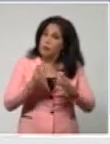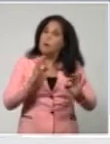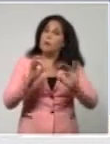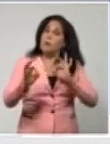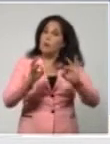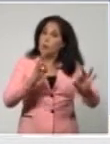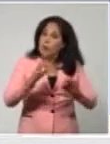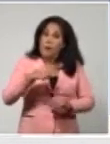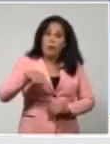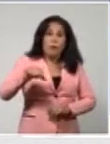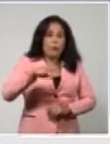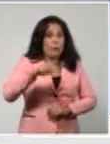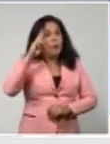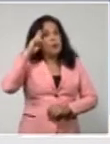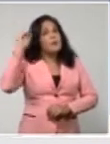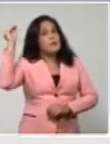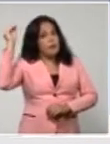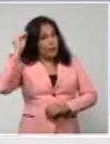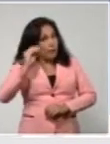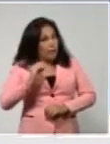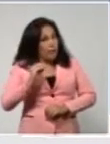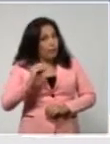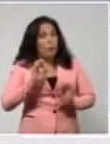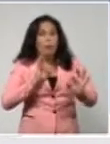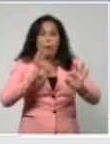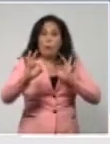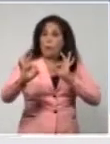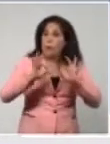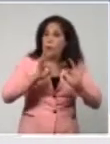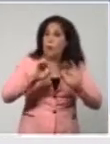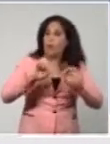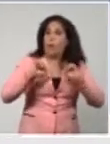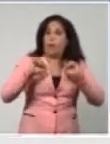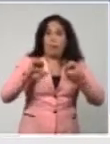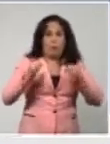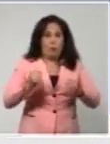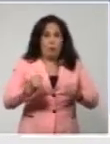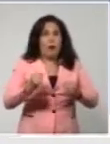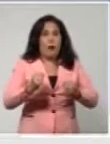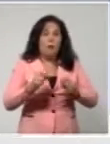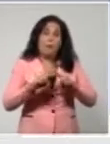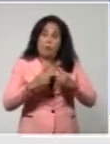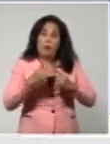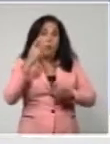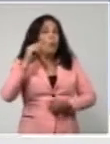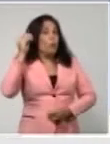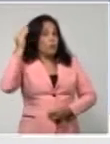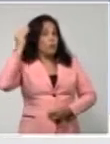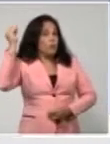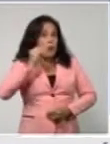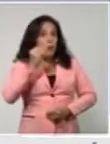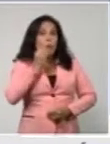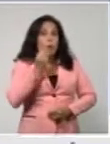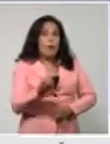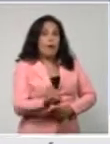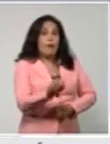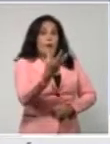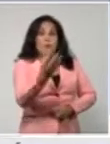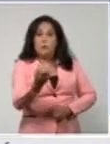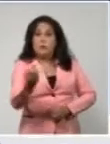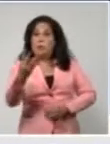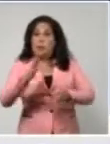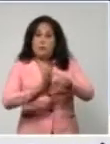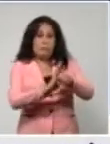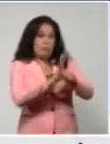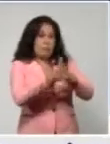with COVID-19 in the country, and that they could infect others. Bearing in mind the social distancing